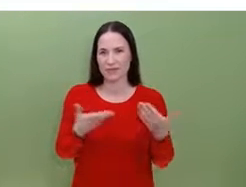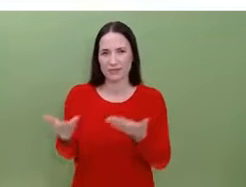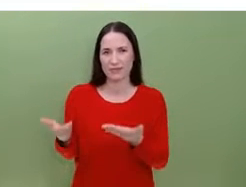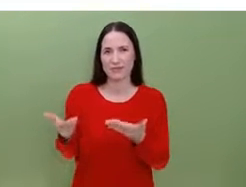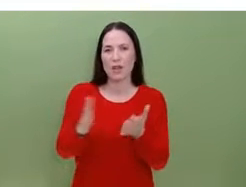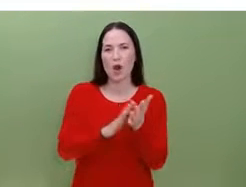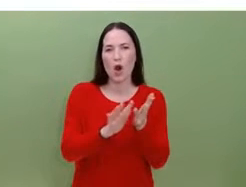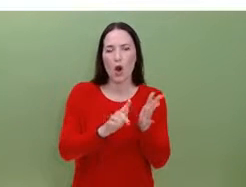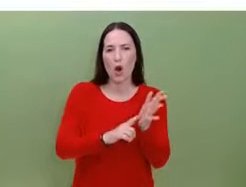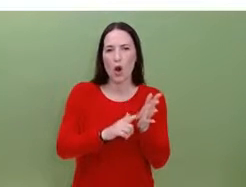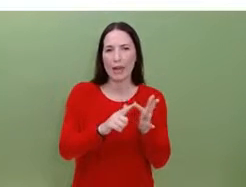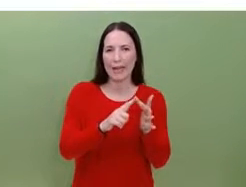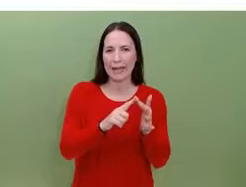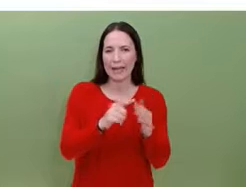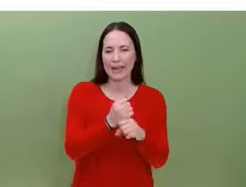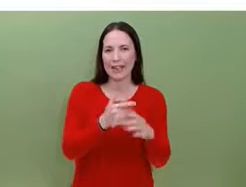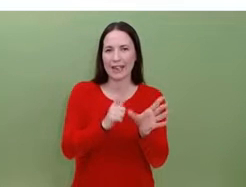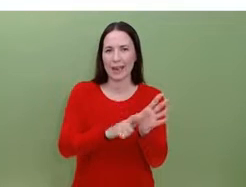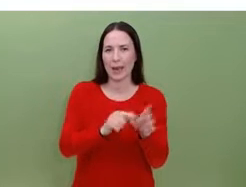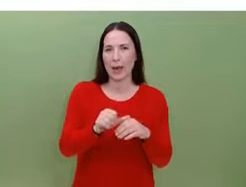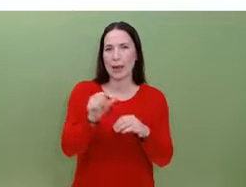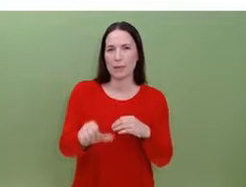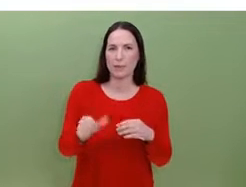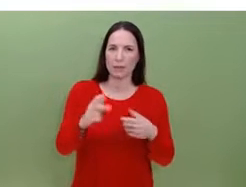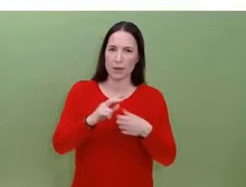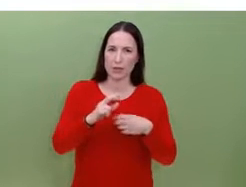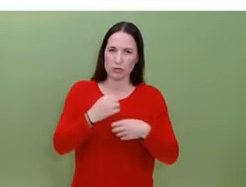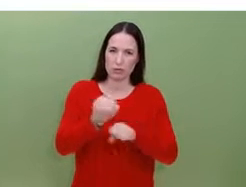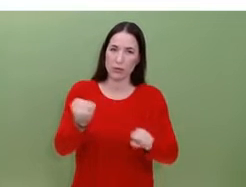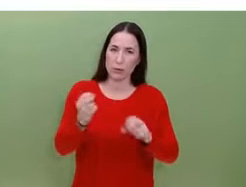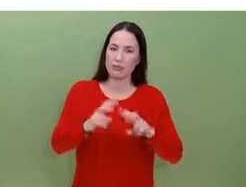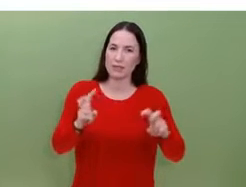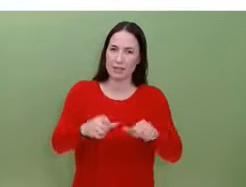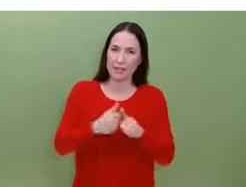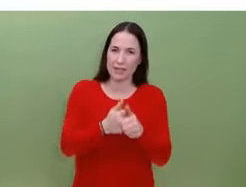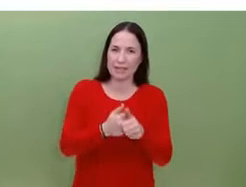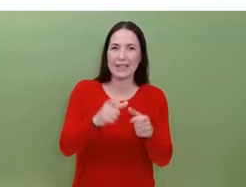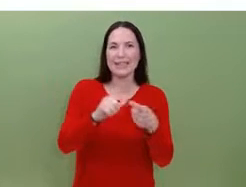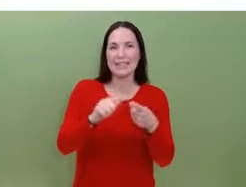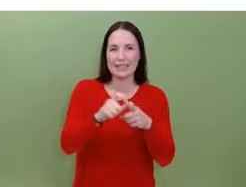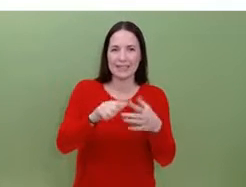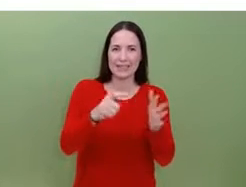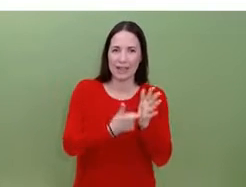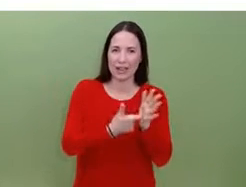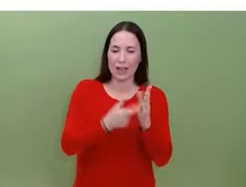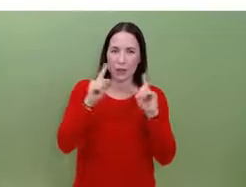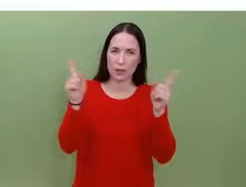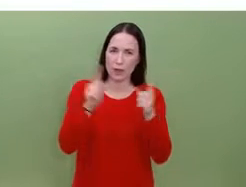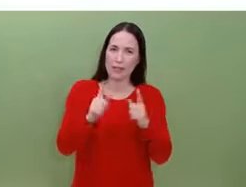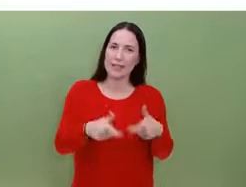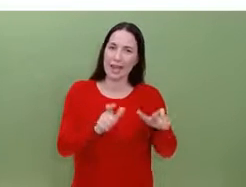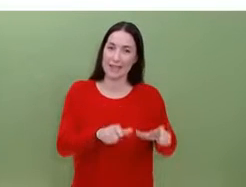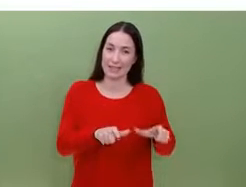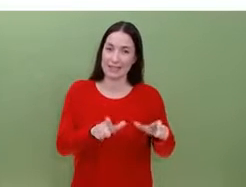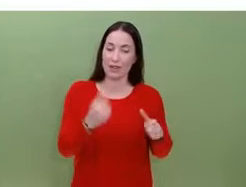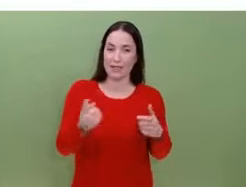Holly is a postgraduate research associate within CEDA at the University of Exeter, who's been leading on the evaluation